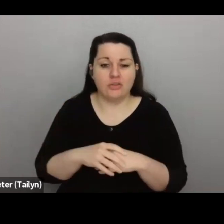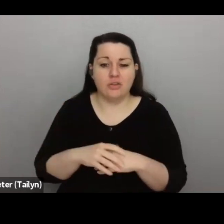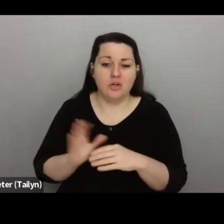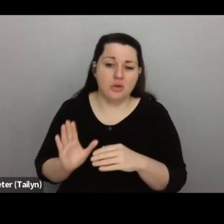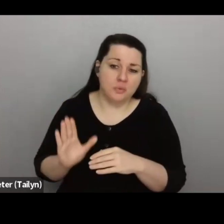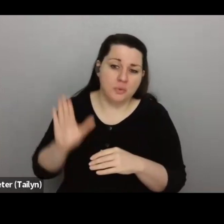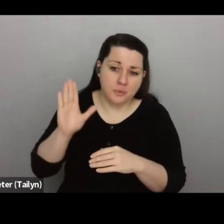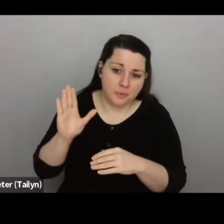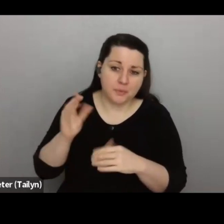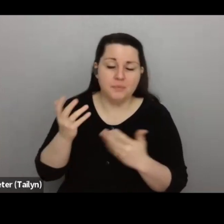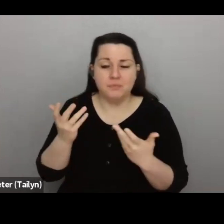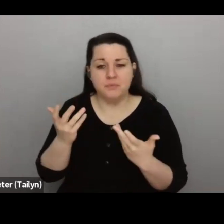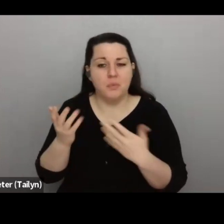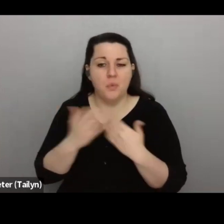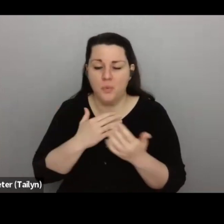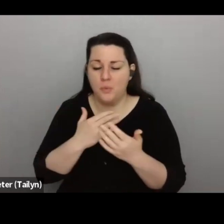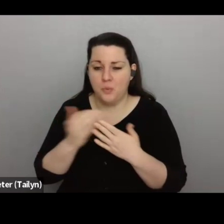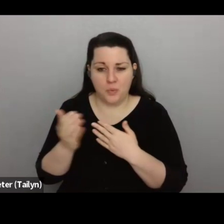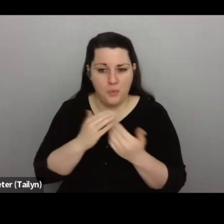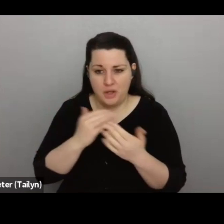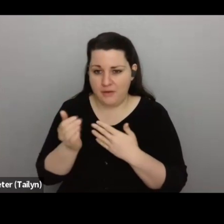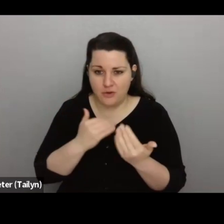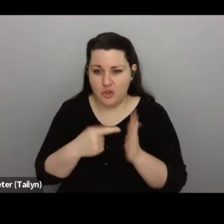hand, whatever it is.